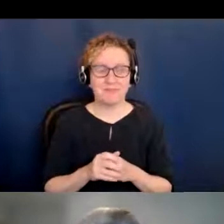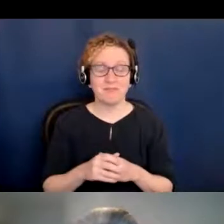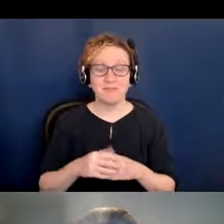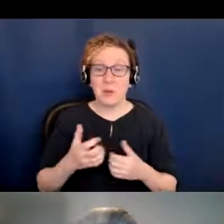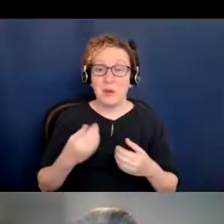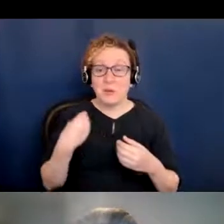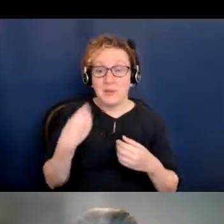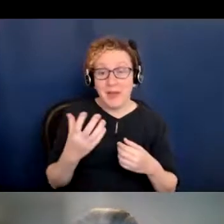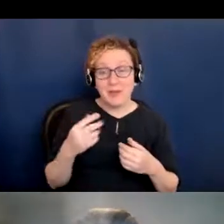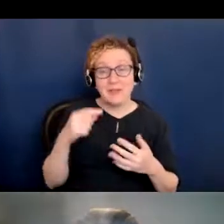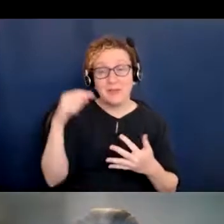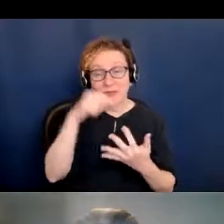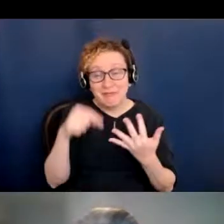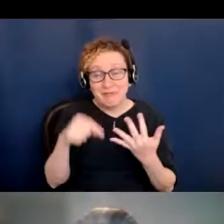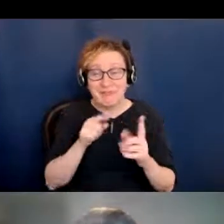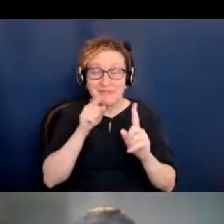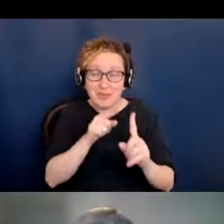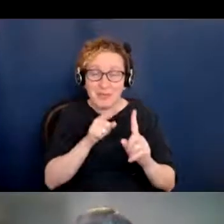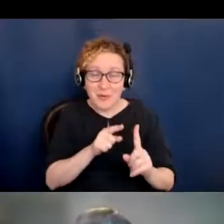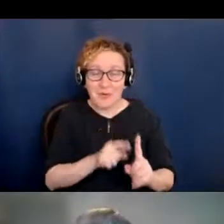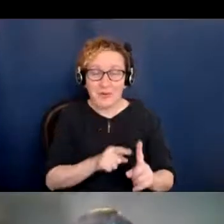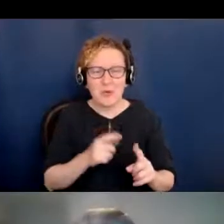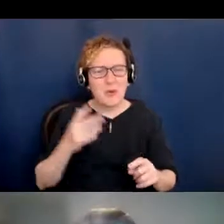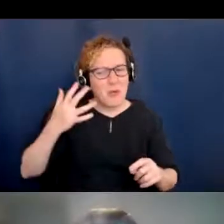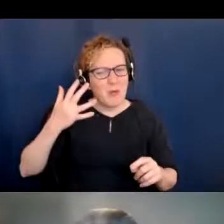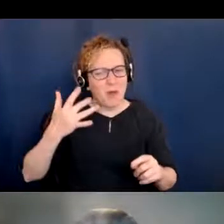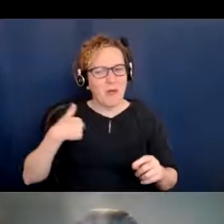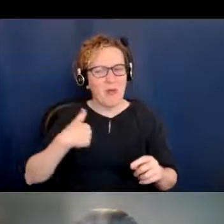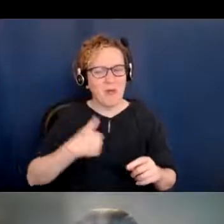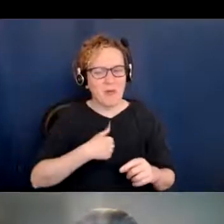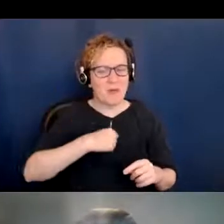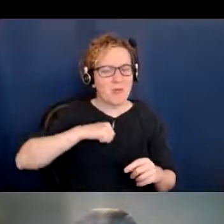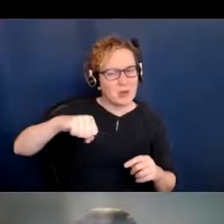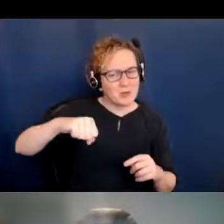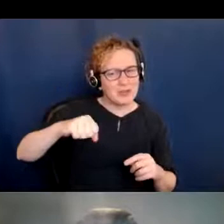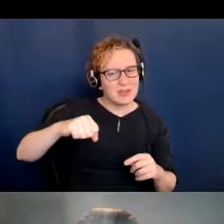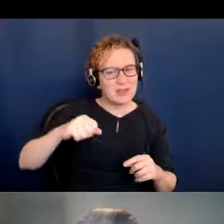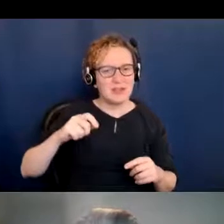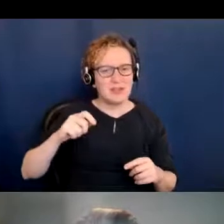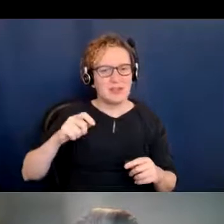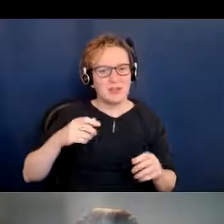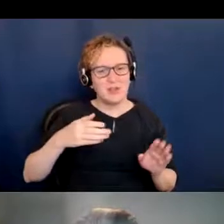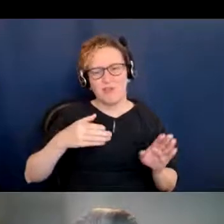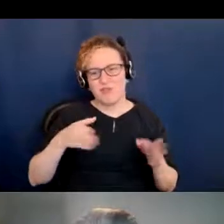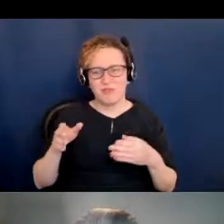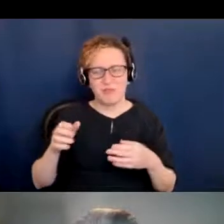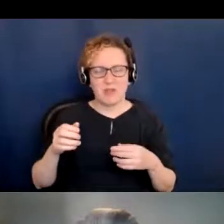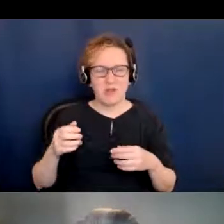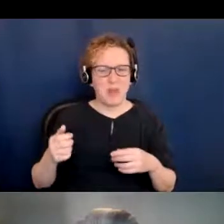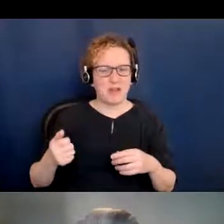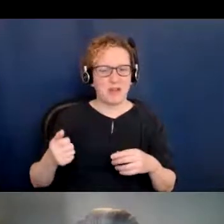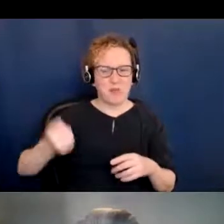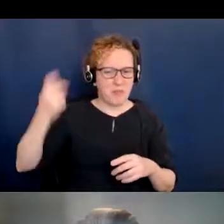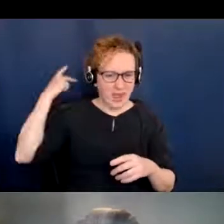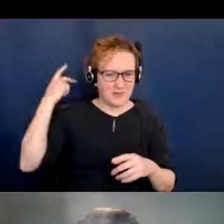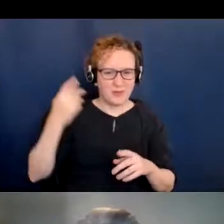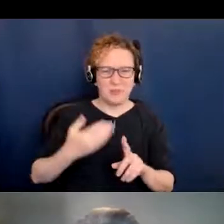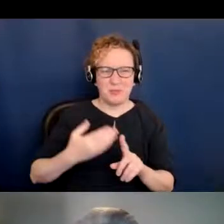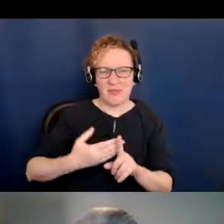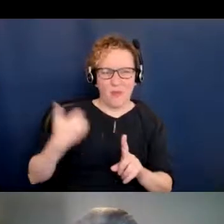bullet points on kind of, you know, why we're refusing to revert to the way things were in regards to virtual